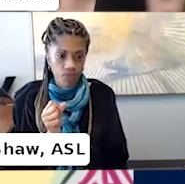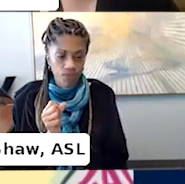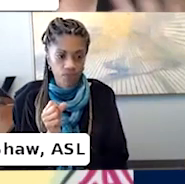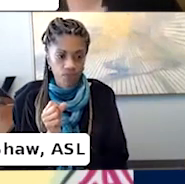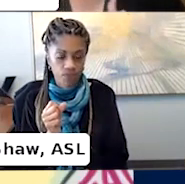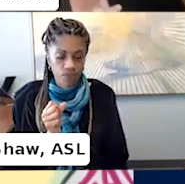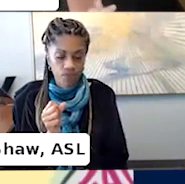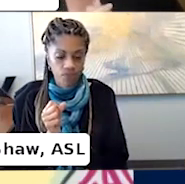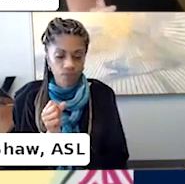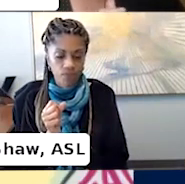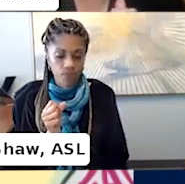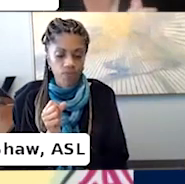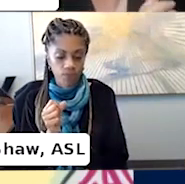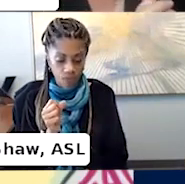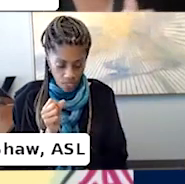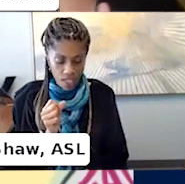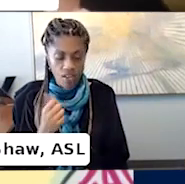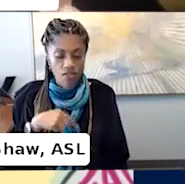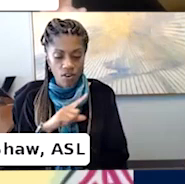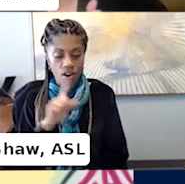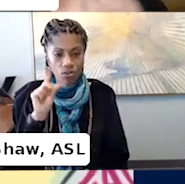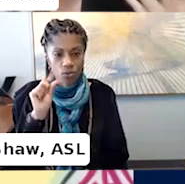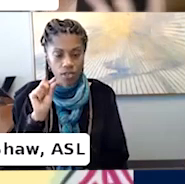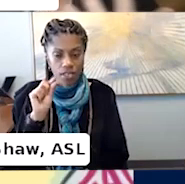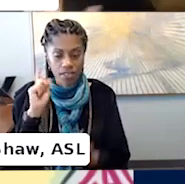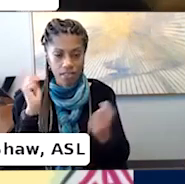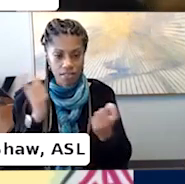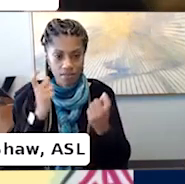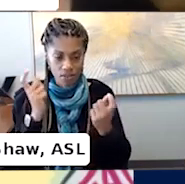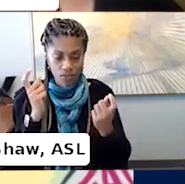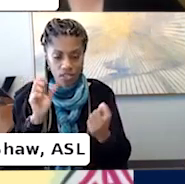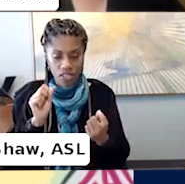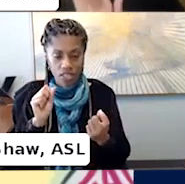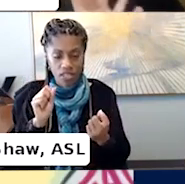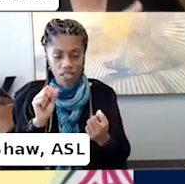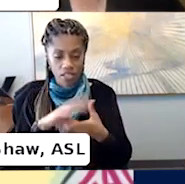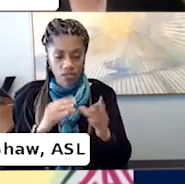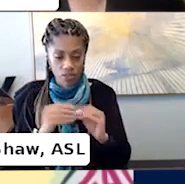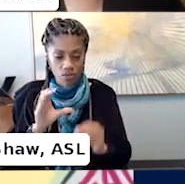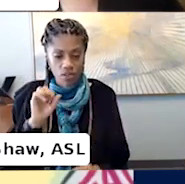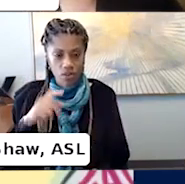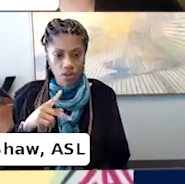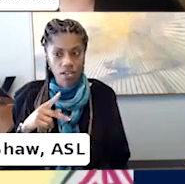back again as we were celebrating our 20th anniversary at StoryCorps. We've really reconnected with a lot of our folks.